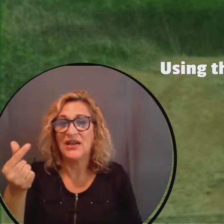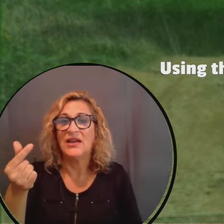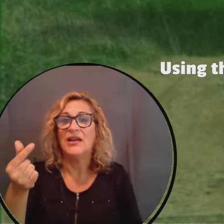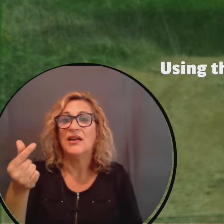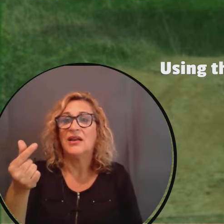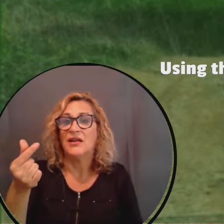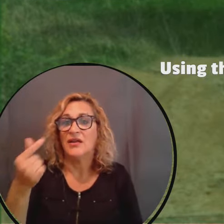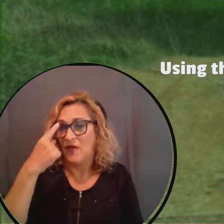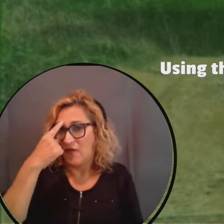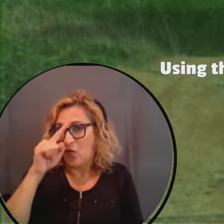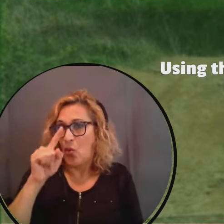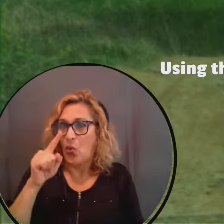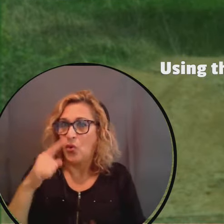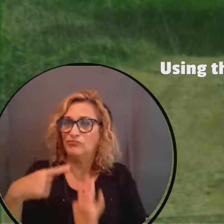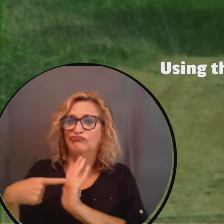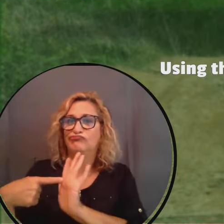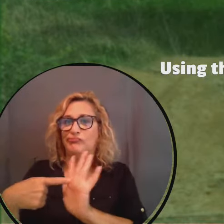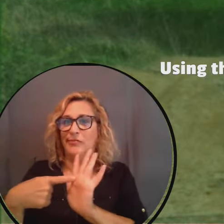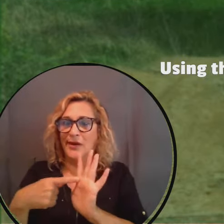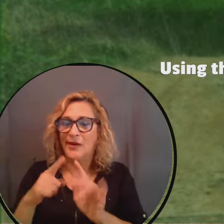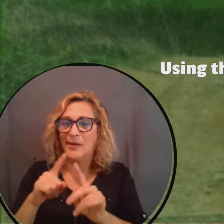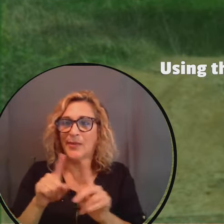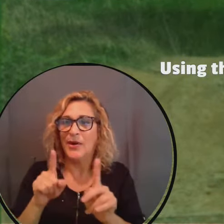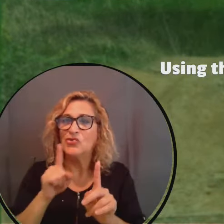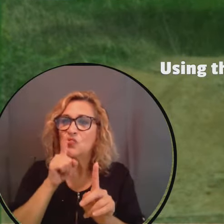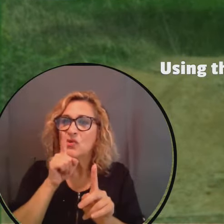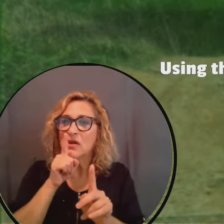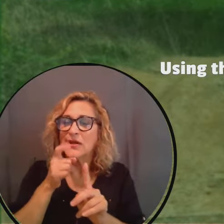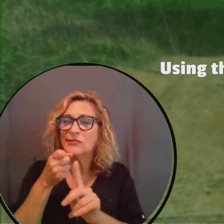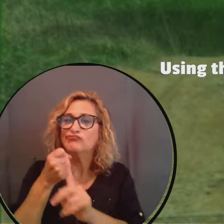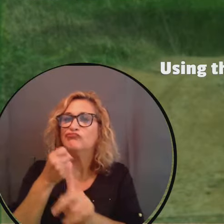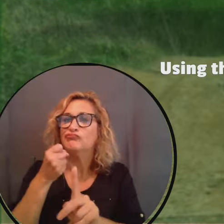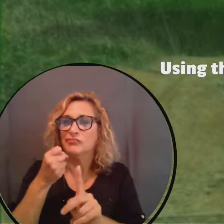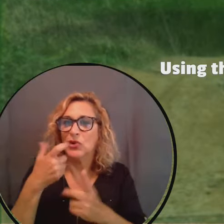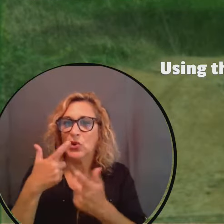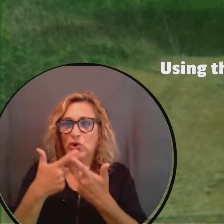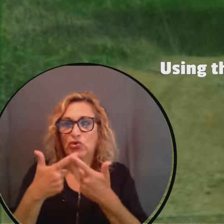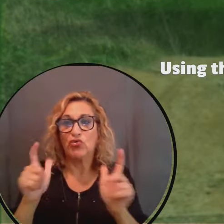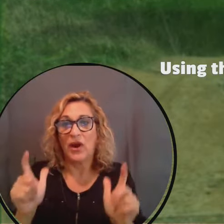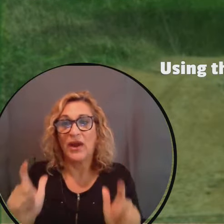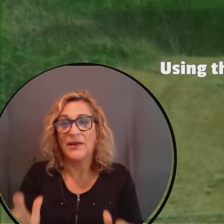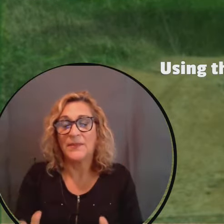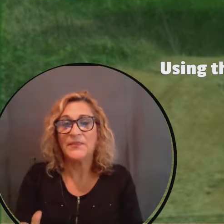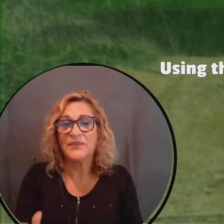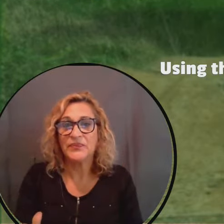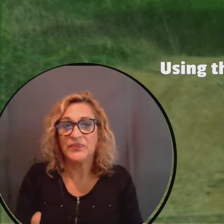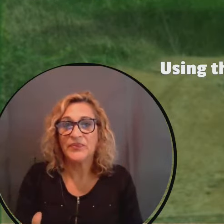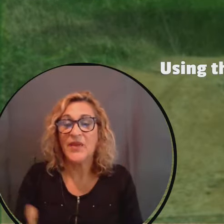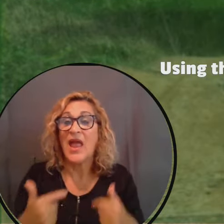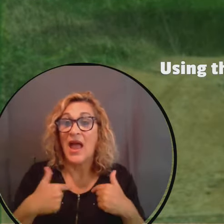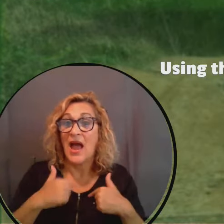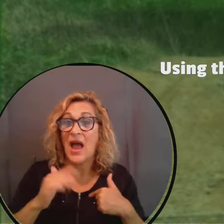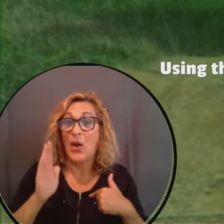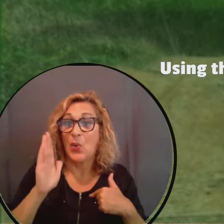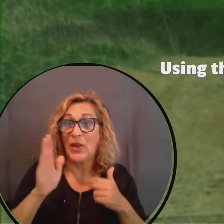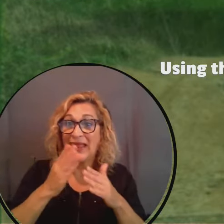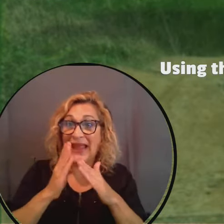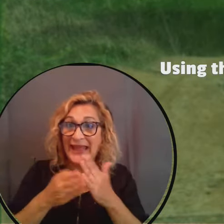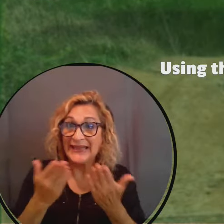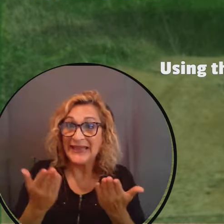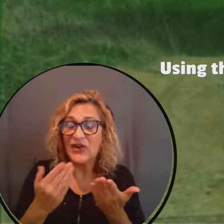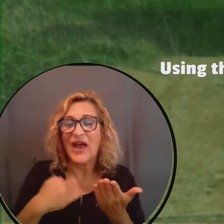but obviously with great impact. So I will end here because I think that's